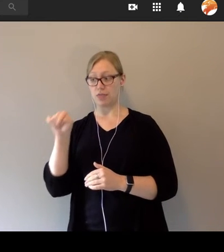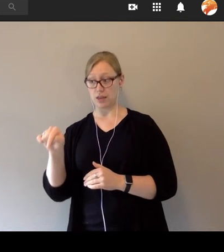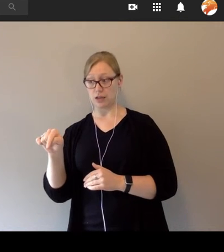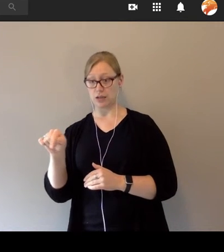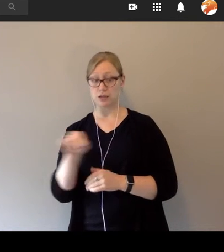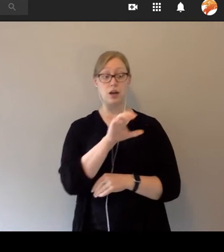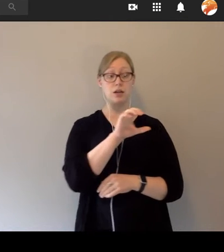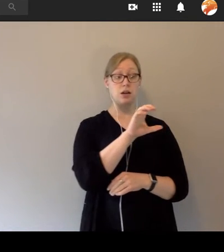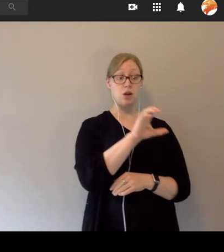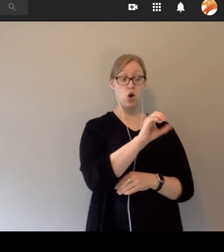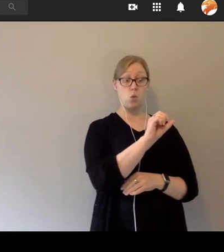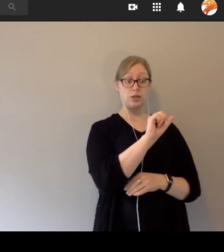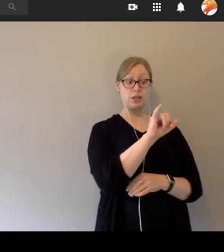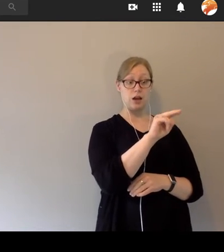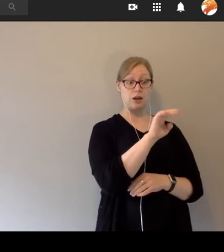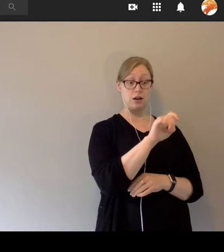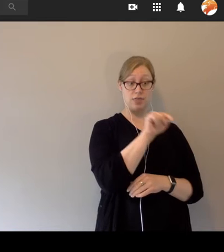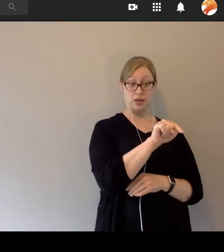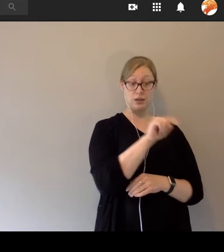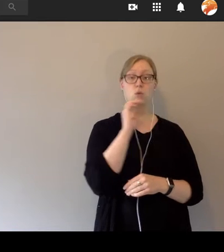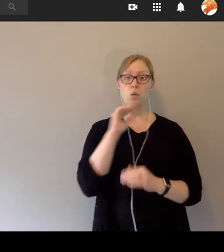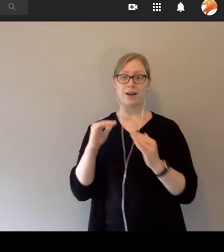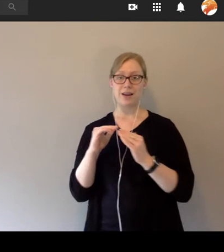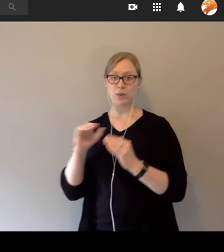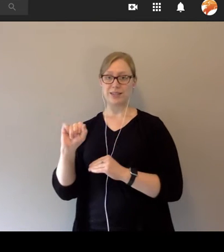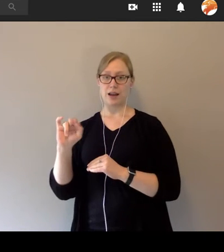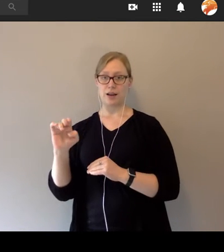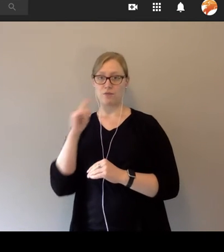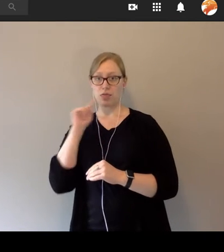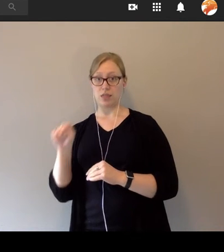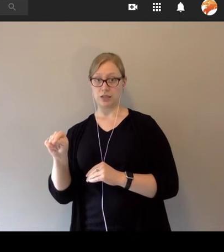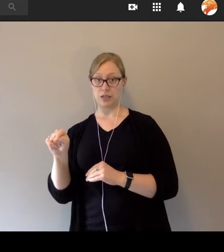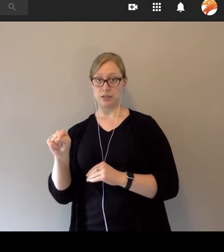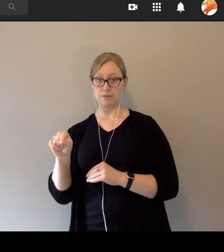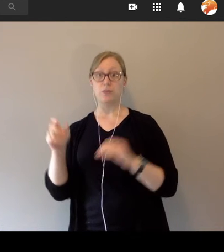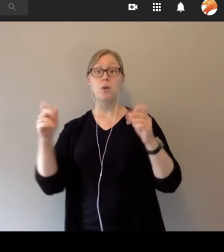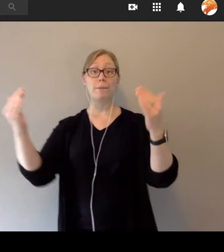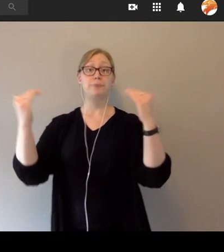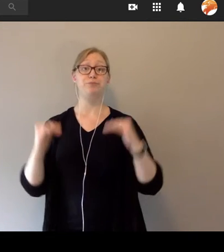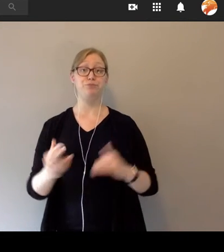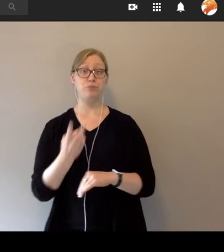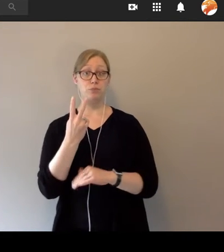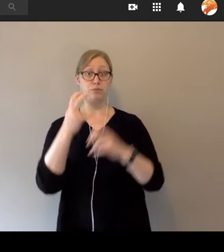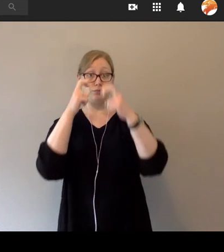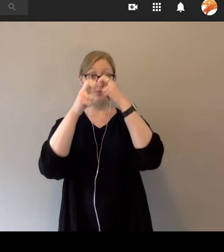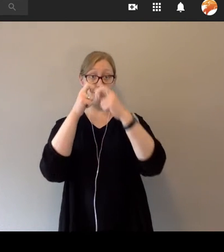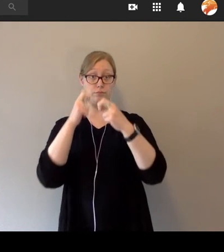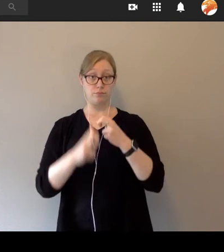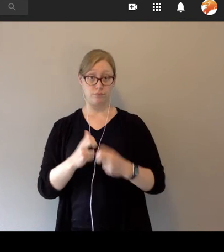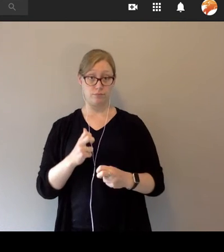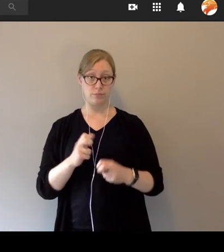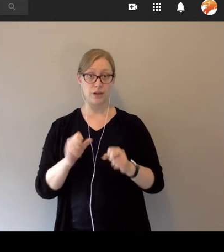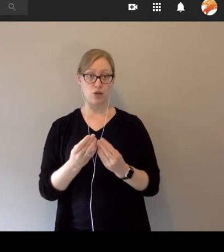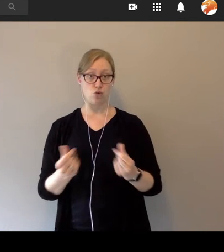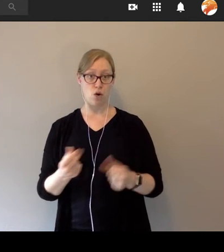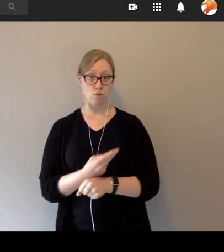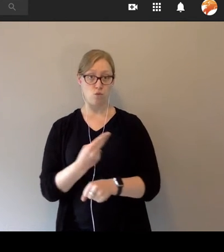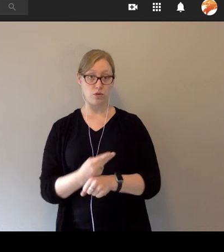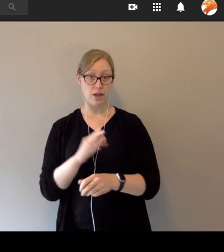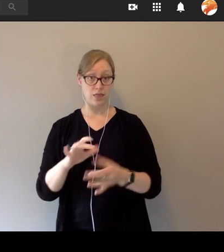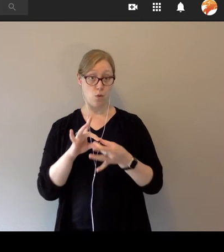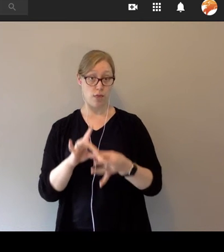B for complementary angles. So here are two problems that we can solve using that relationship.